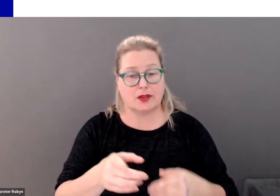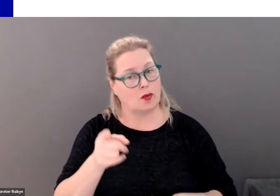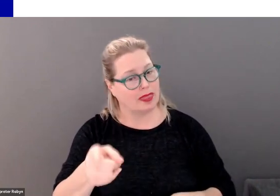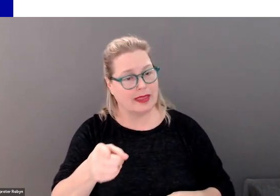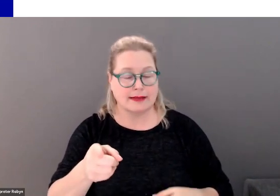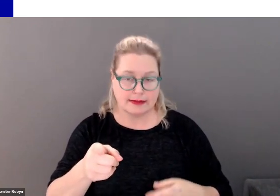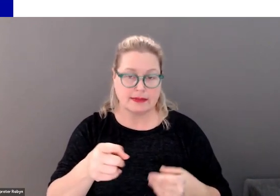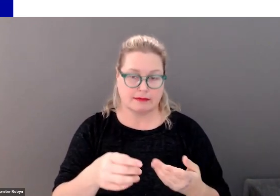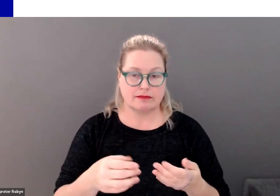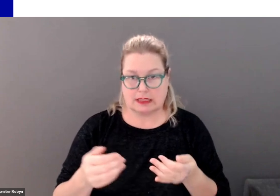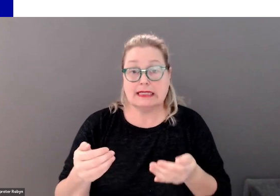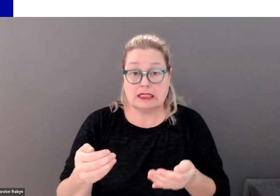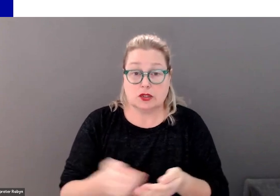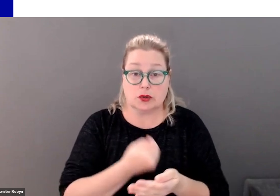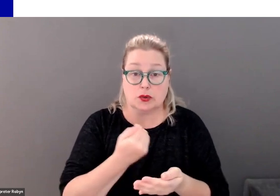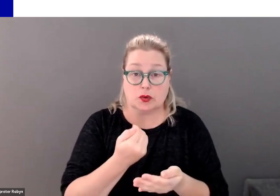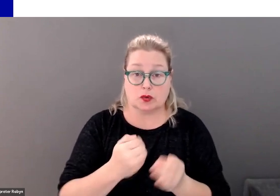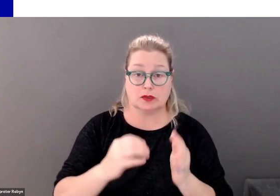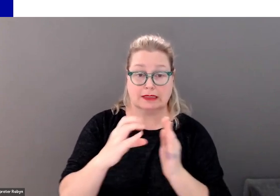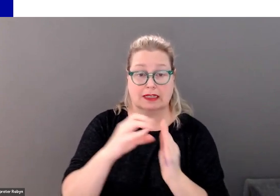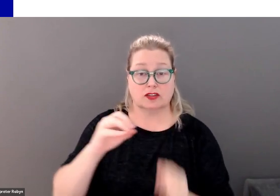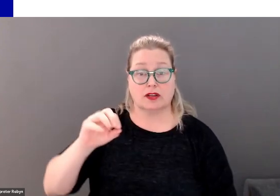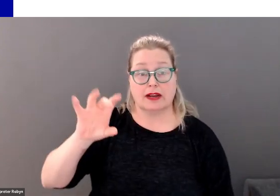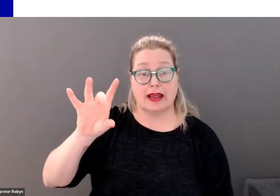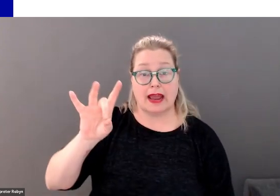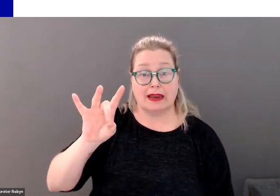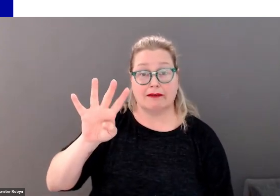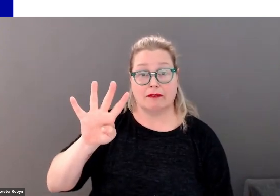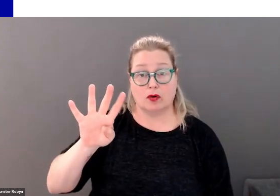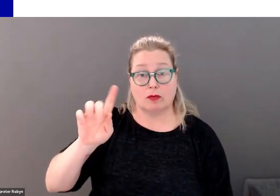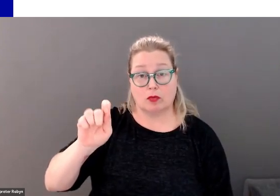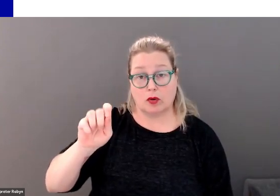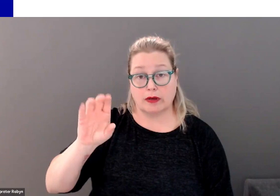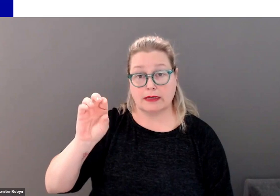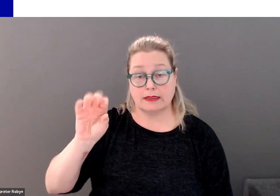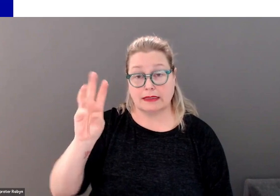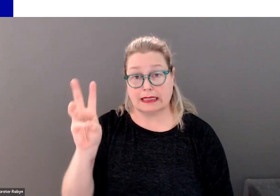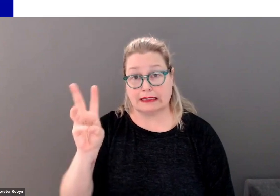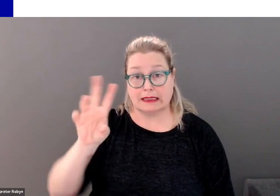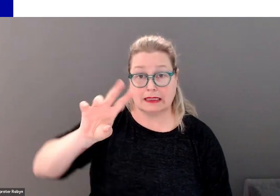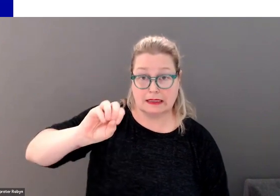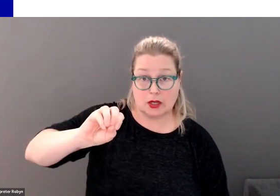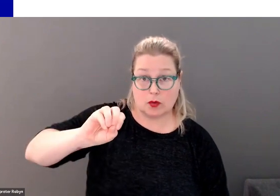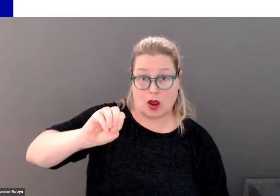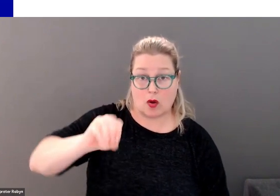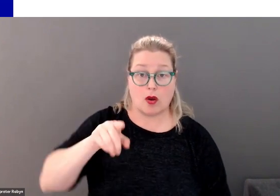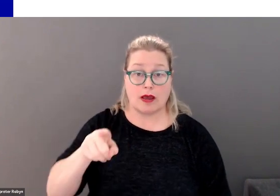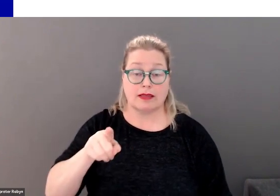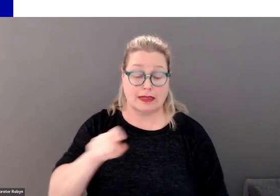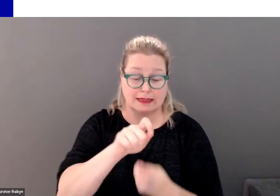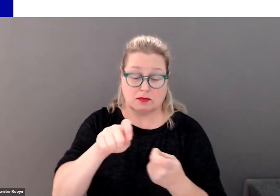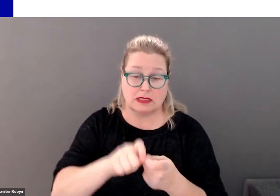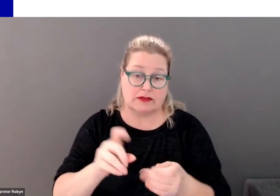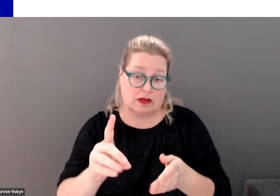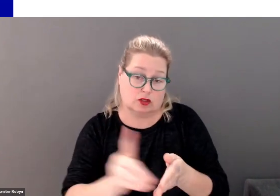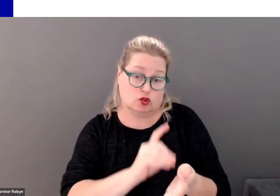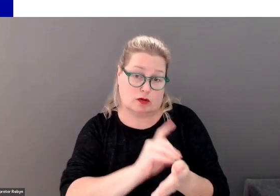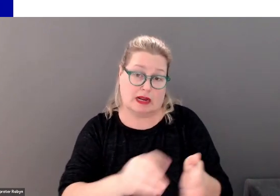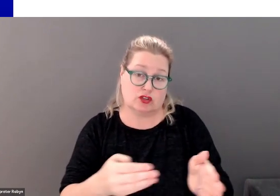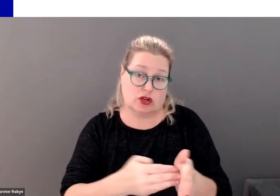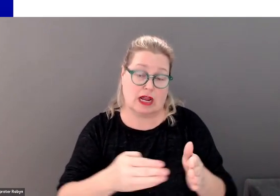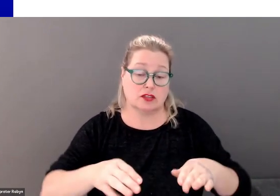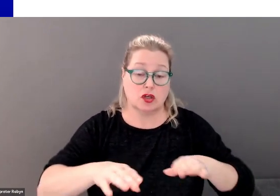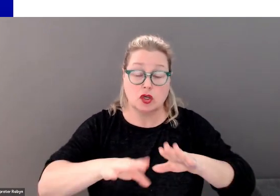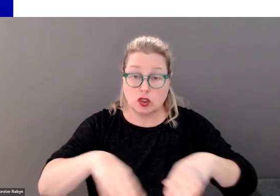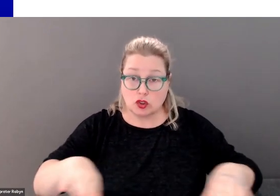section, which is Section 84.60, specifically prohibits discrimination against children, parents,